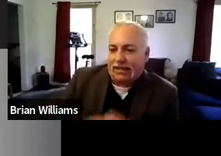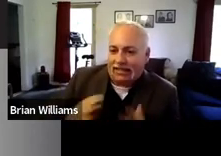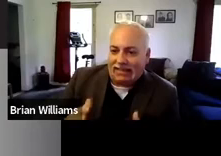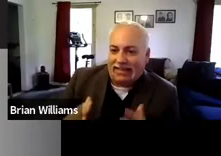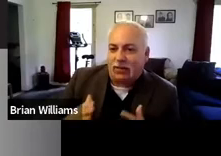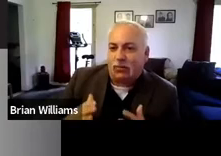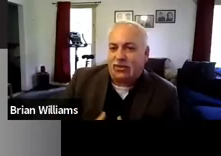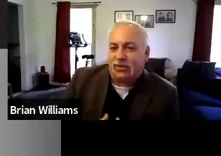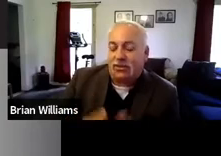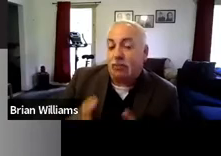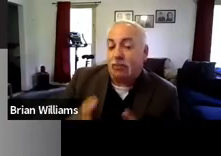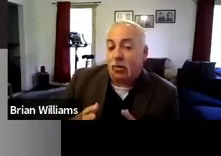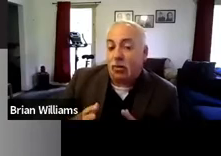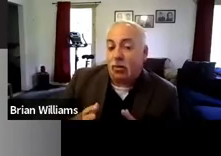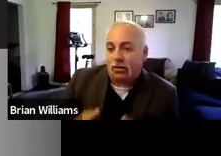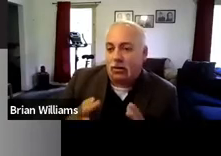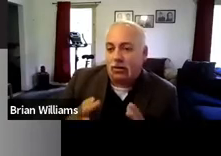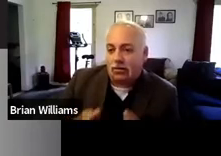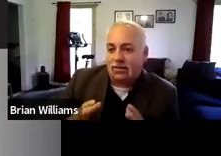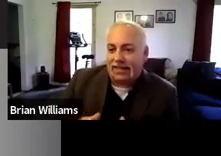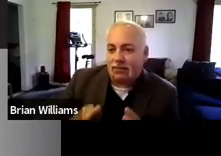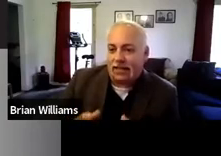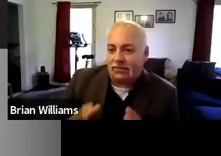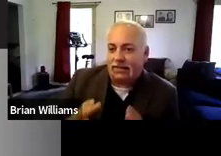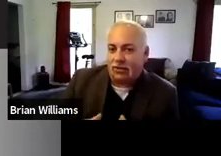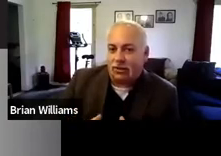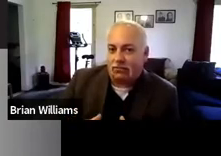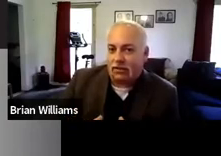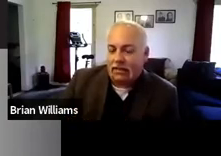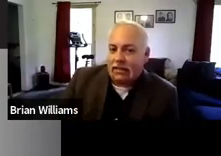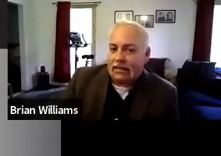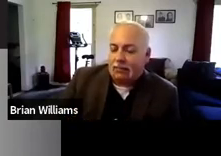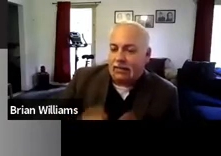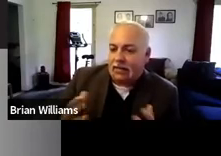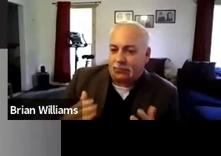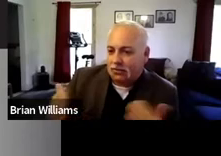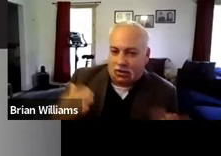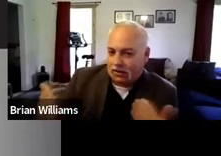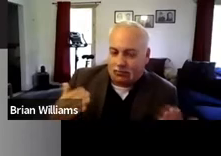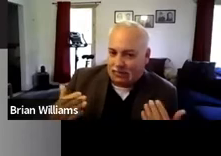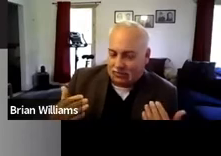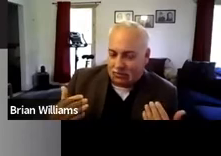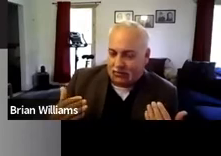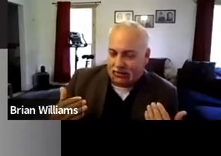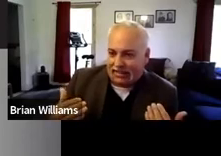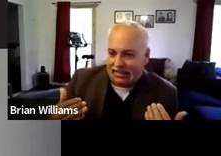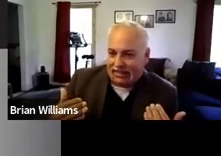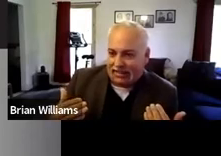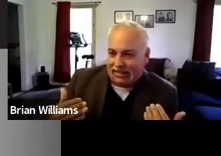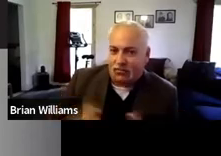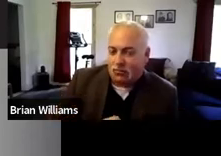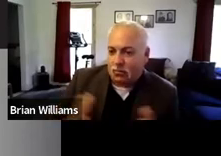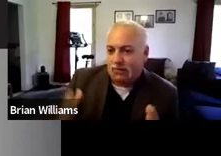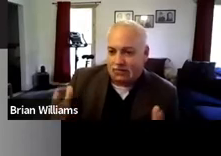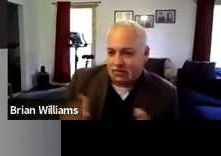in anything we do, it's important that we're all on the same definition, because if we're talking about two different things,